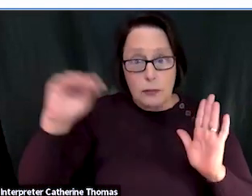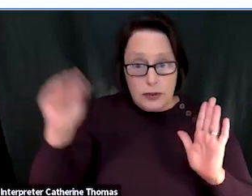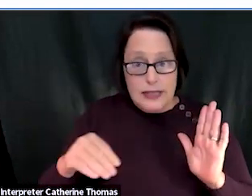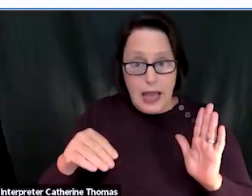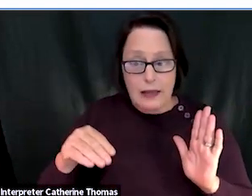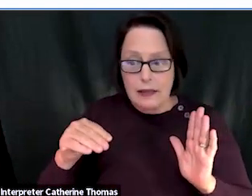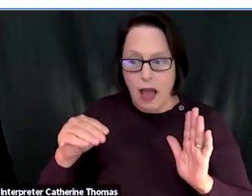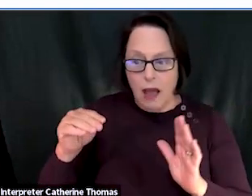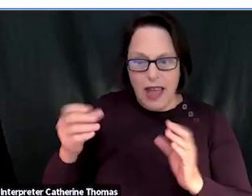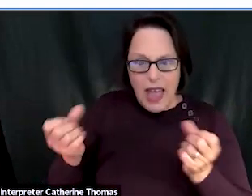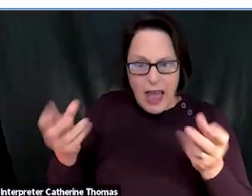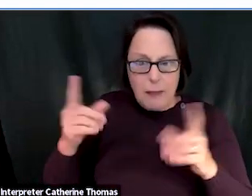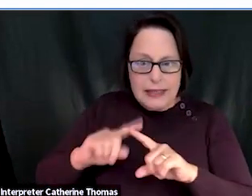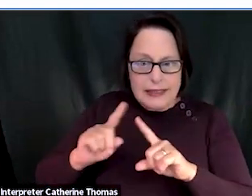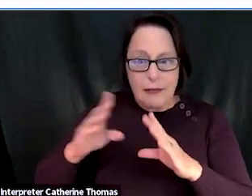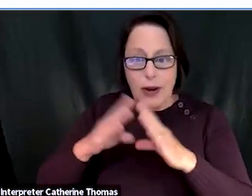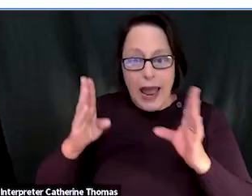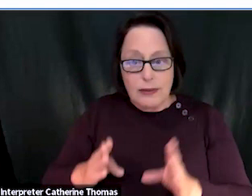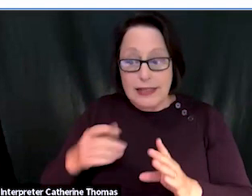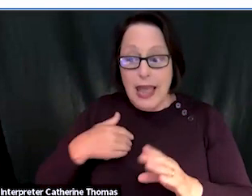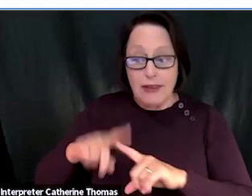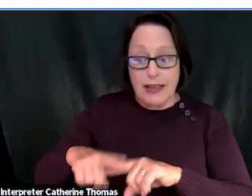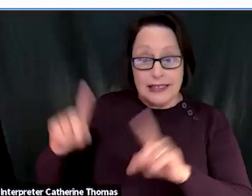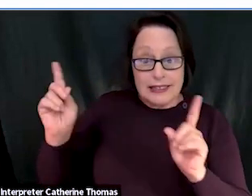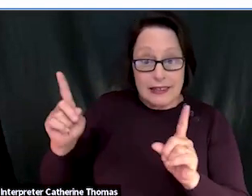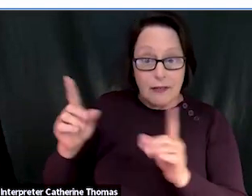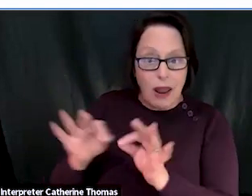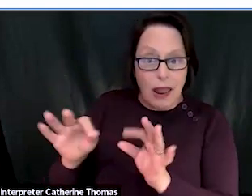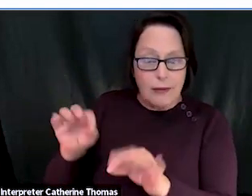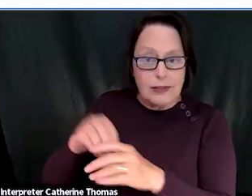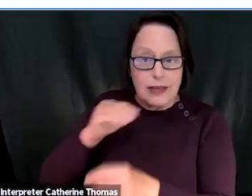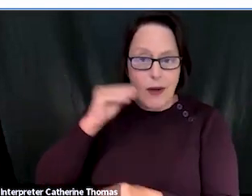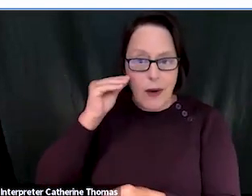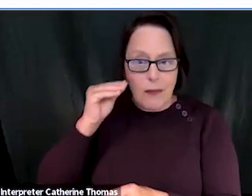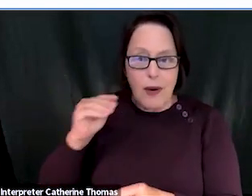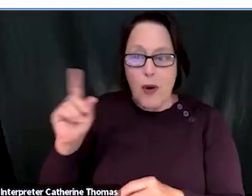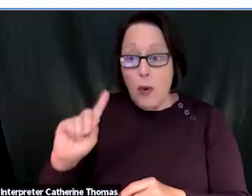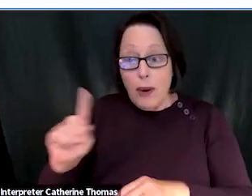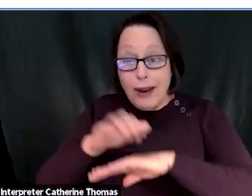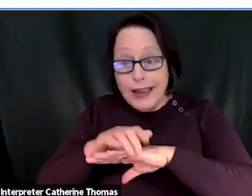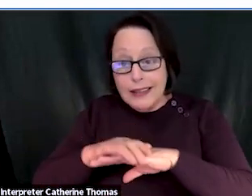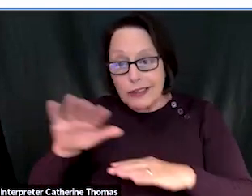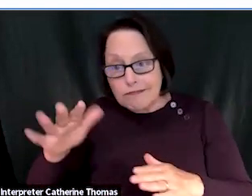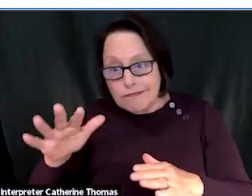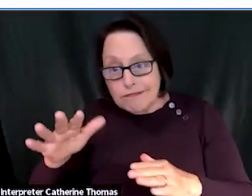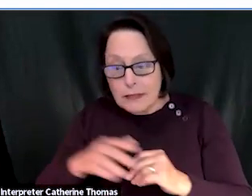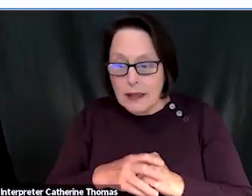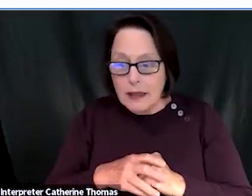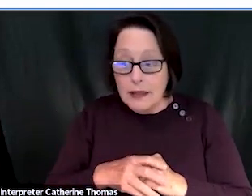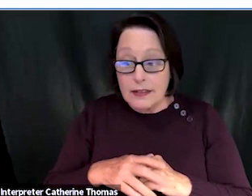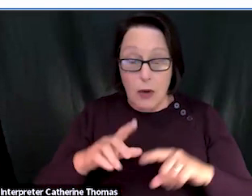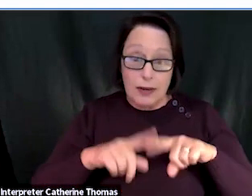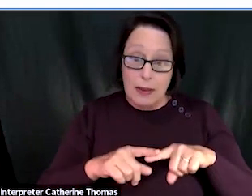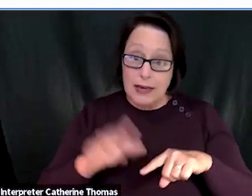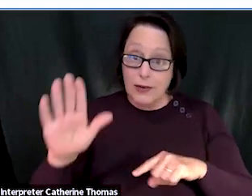where English is spoken less than very well. So you can see here, based upon the county you live